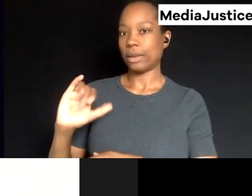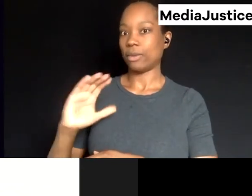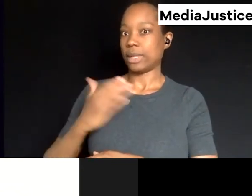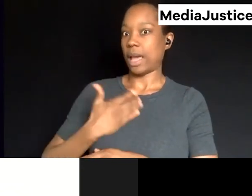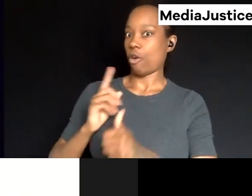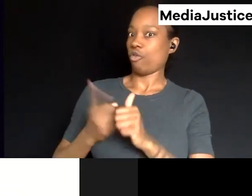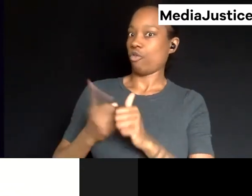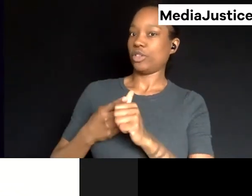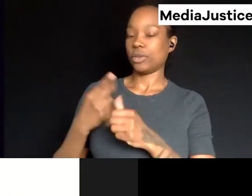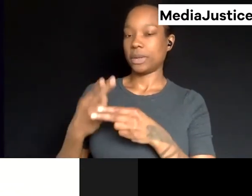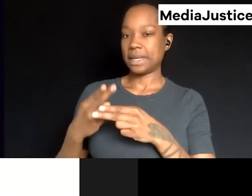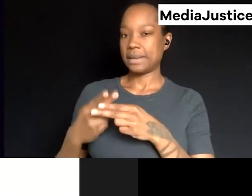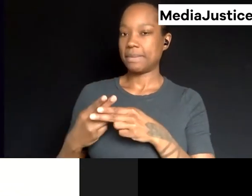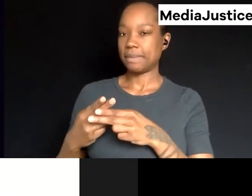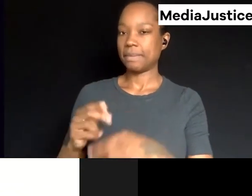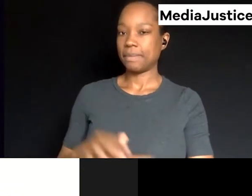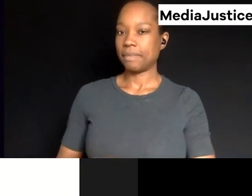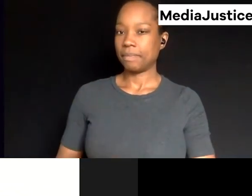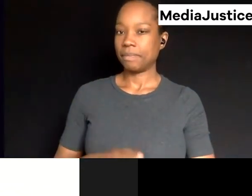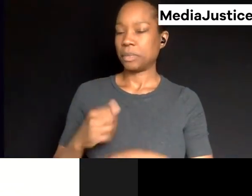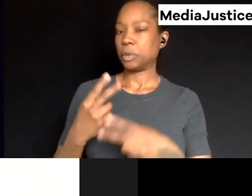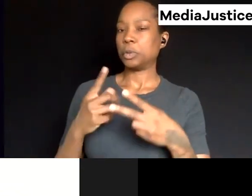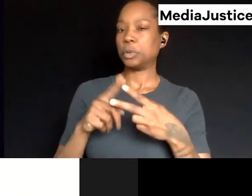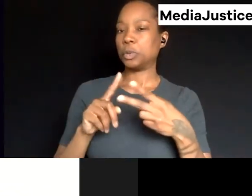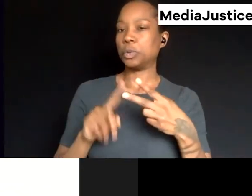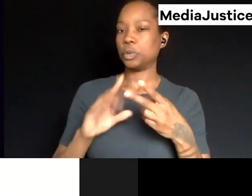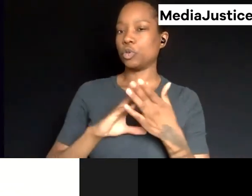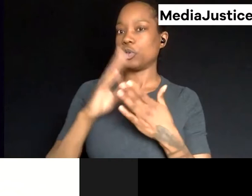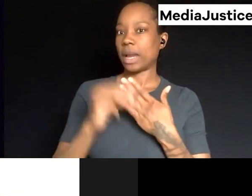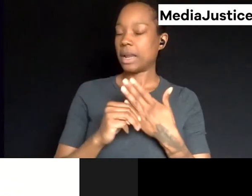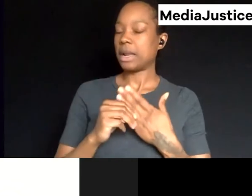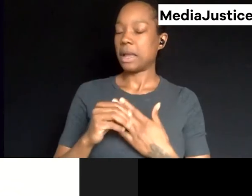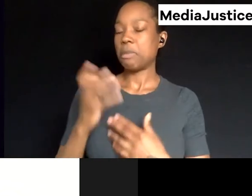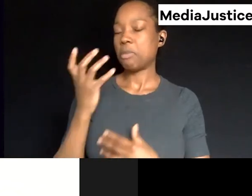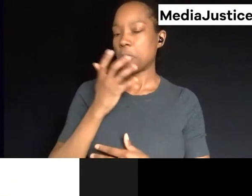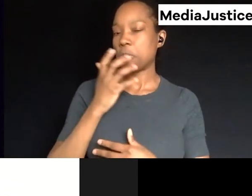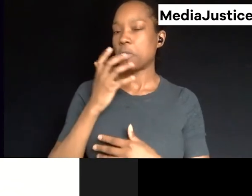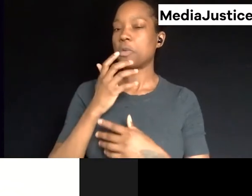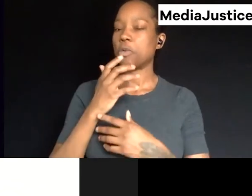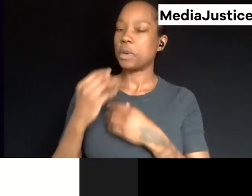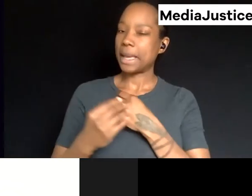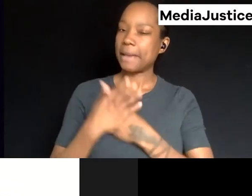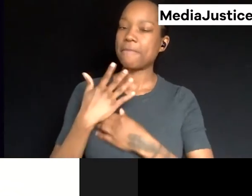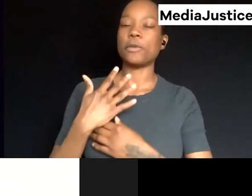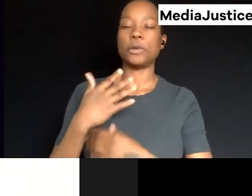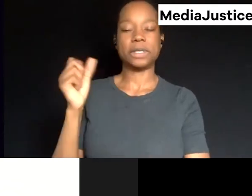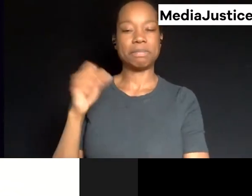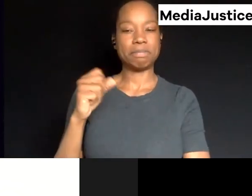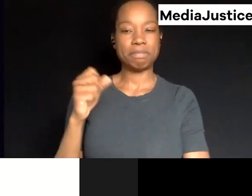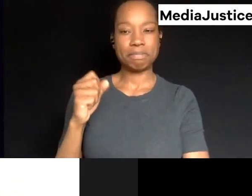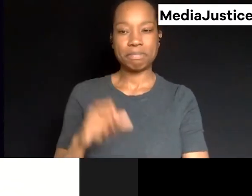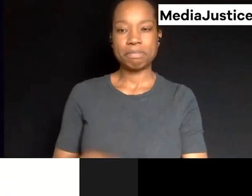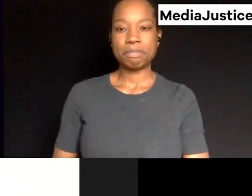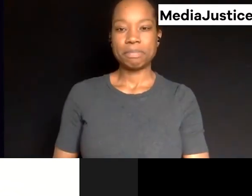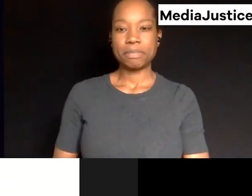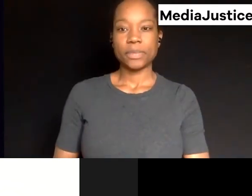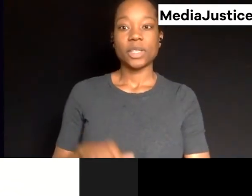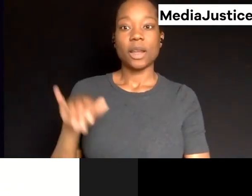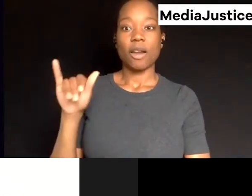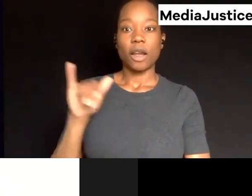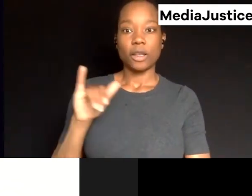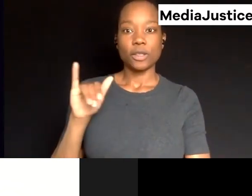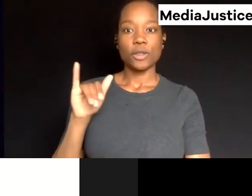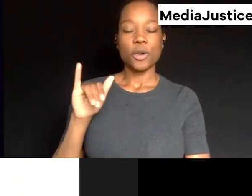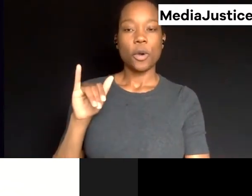So those two pieces of curriculum are highly influential. Also want to shout out a couple kind